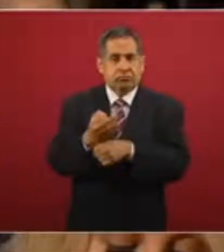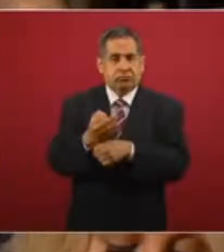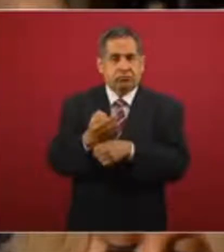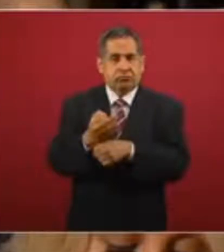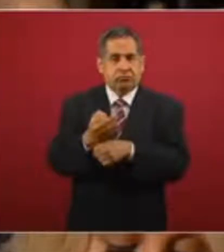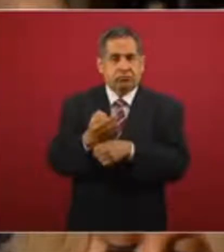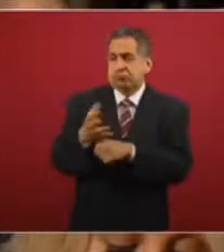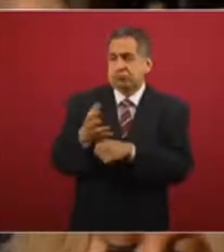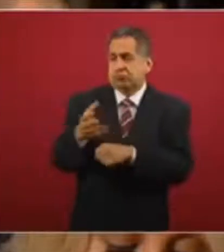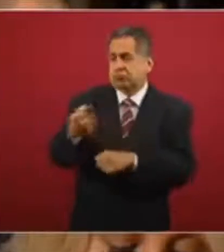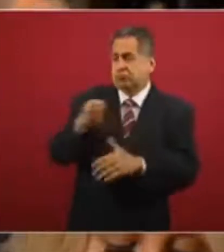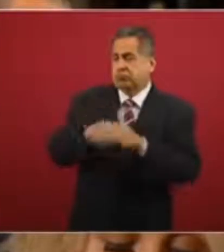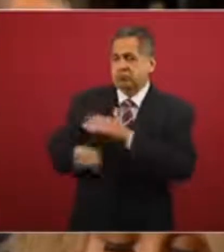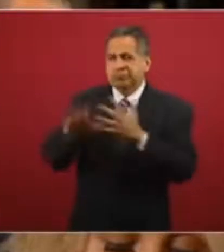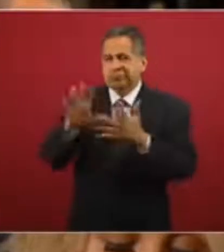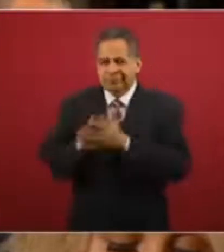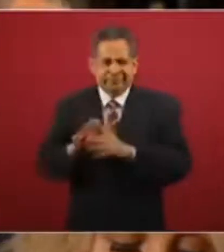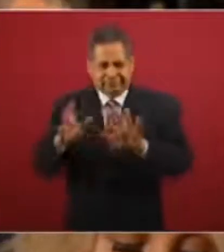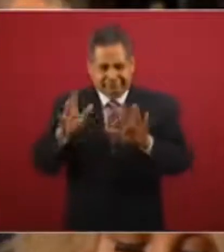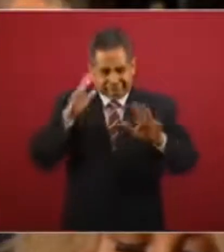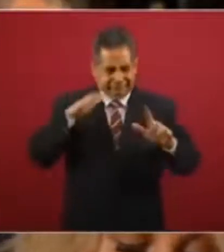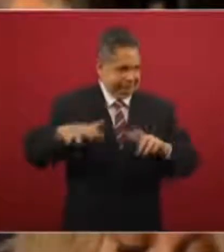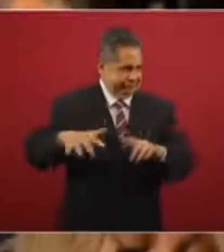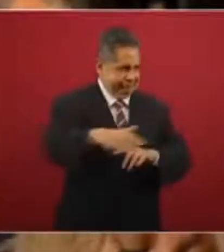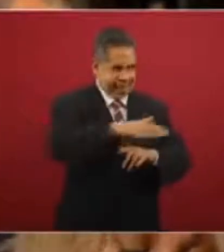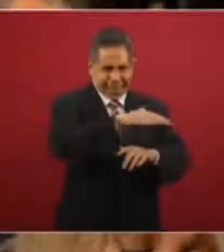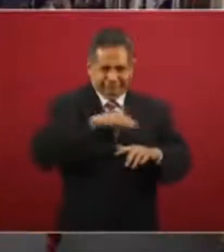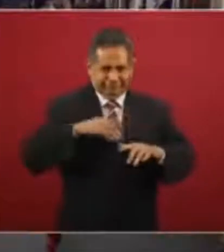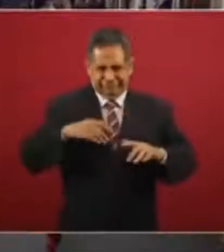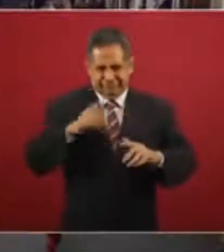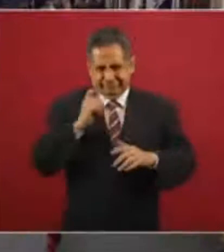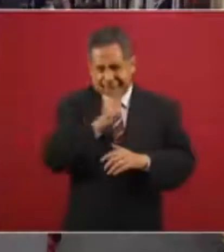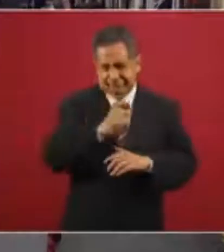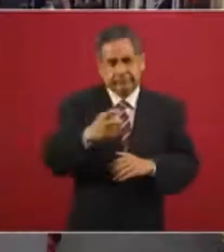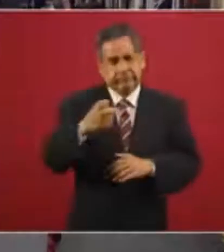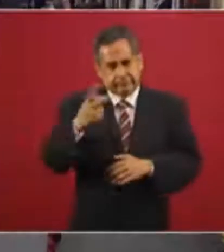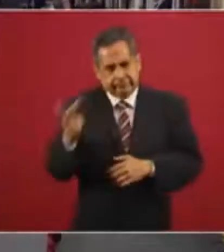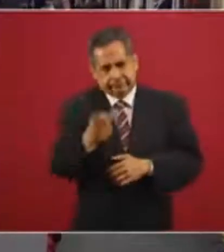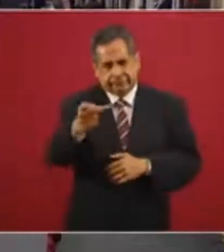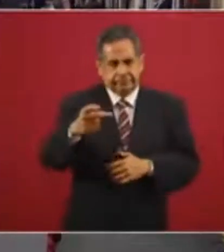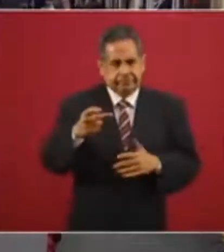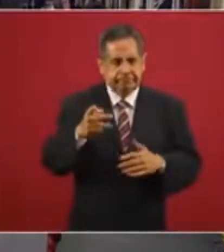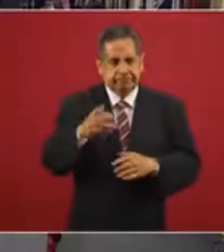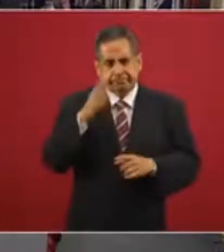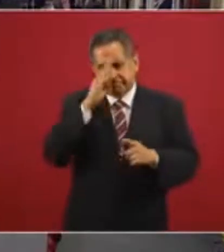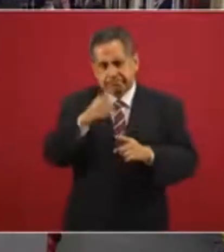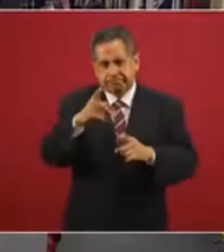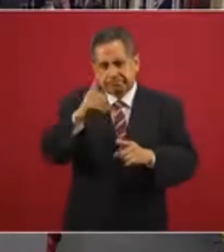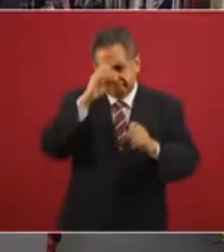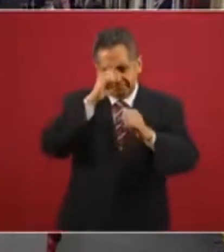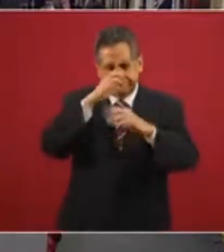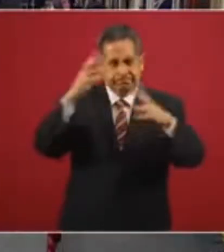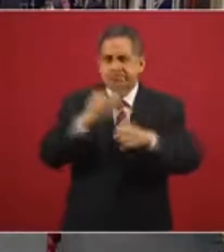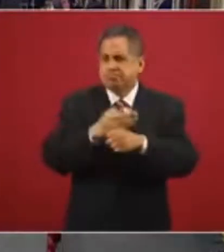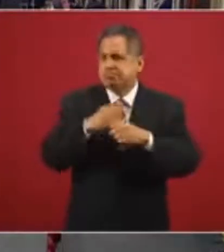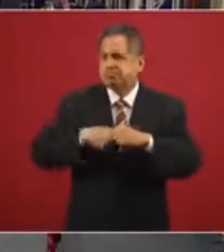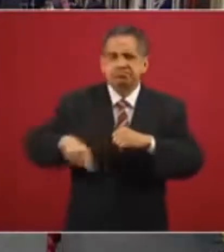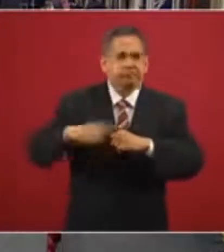incarcerated at the moment, he said. En fin, todo este escenario, y esa es la pregunta, presidente, nos lleva a una crispación de